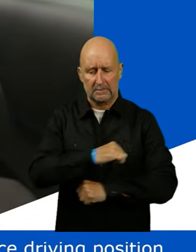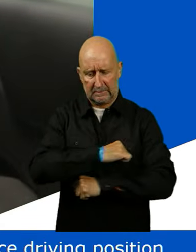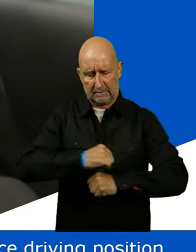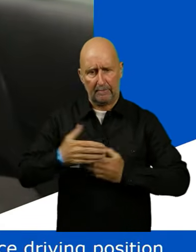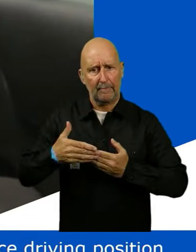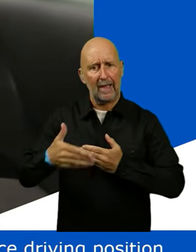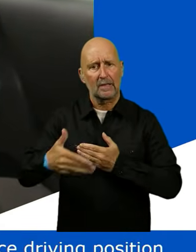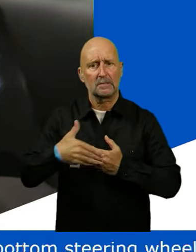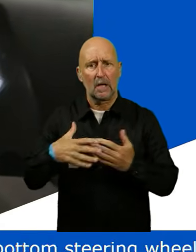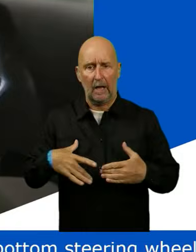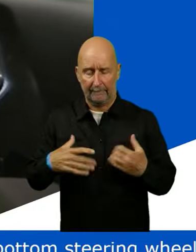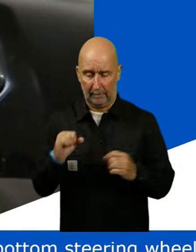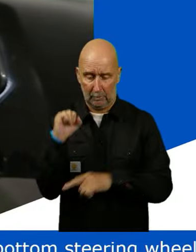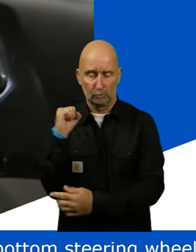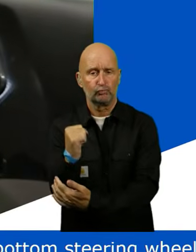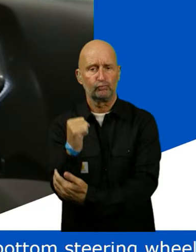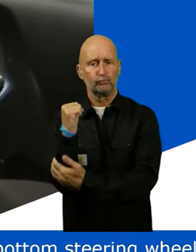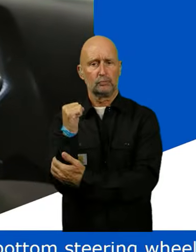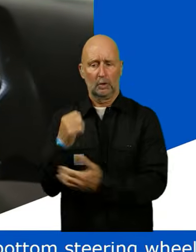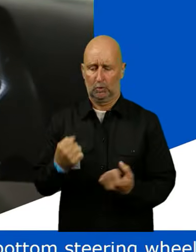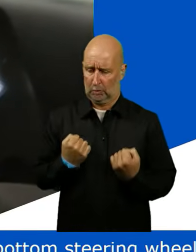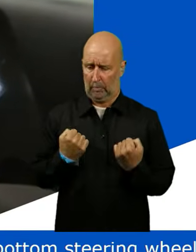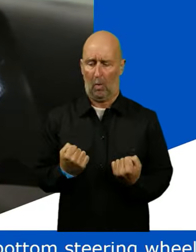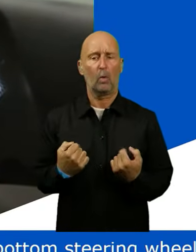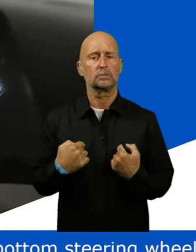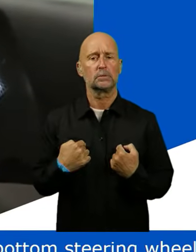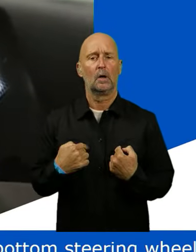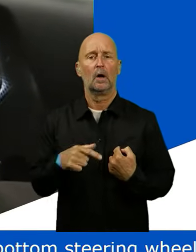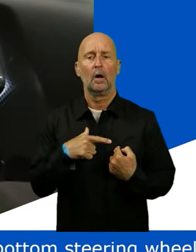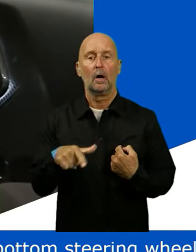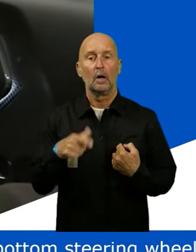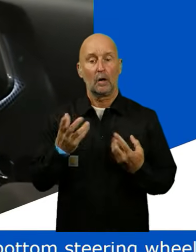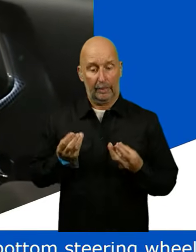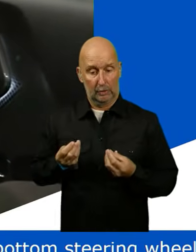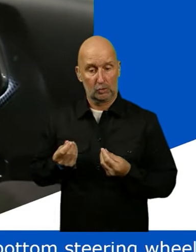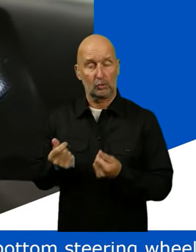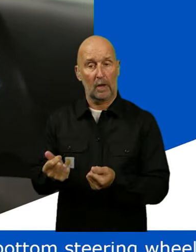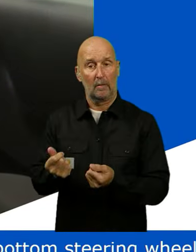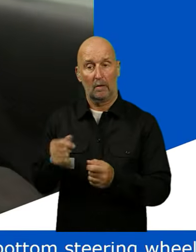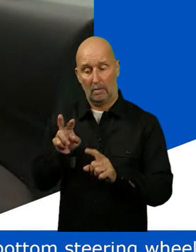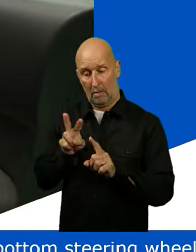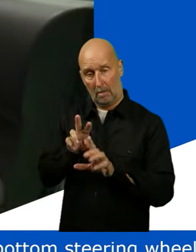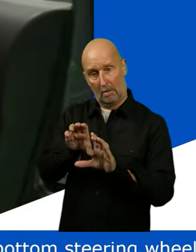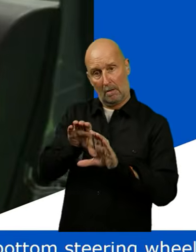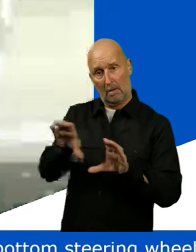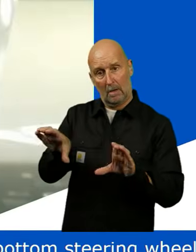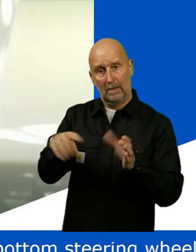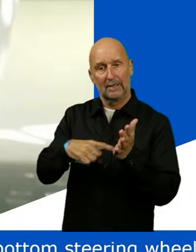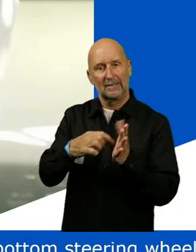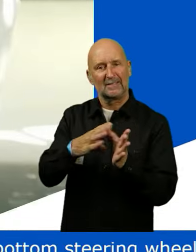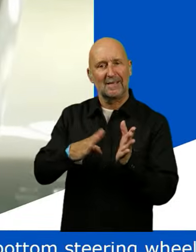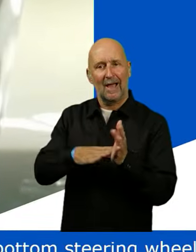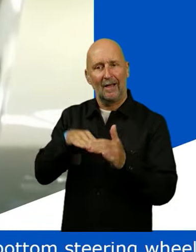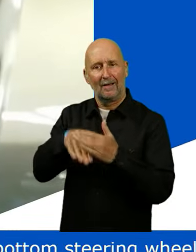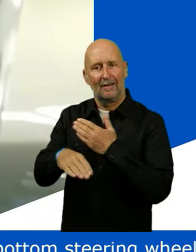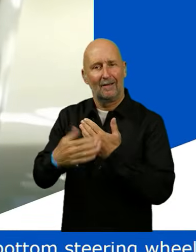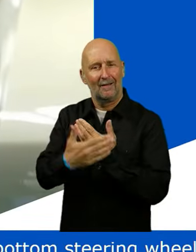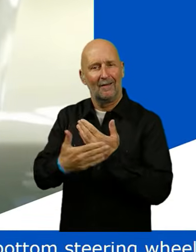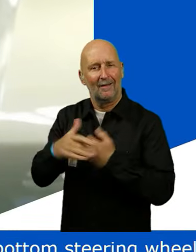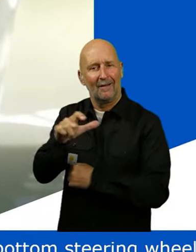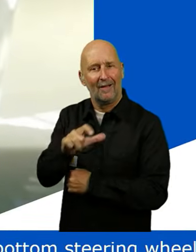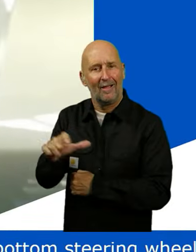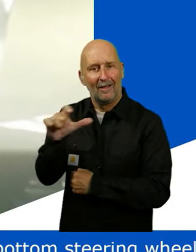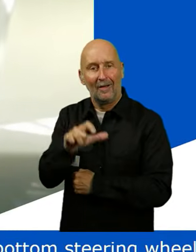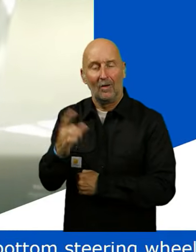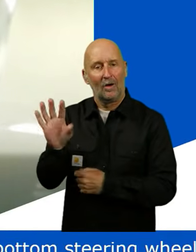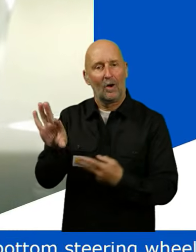nice and supportive, and also, as we can see with this trim, we've got this really cool tan interior colour scheme, and this is one of